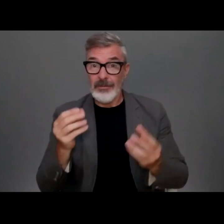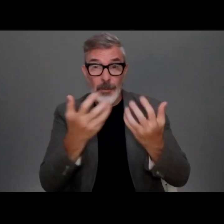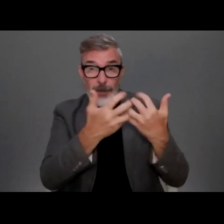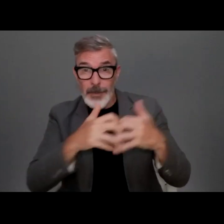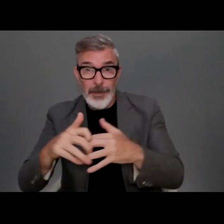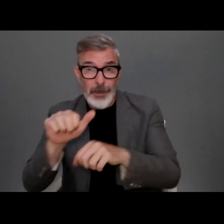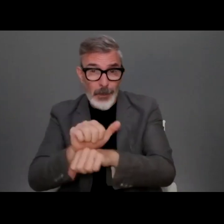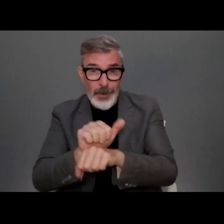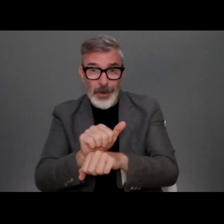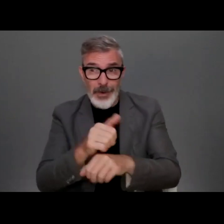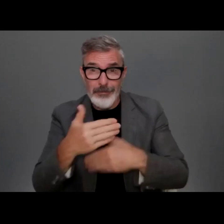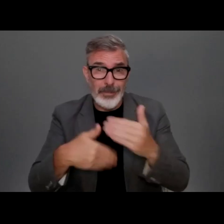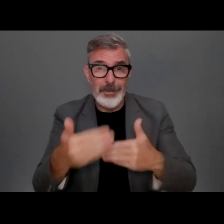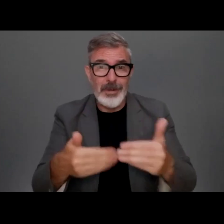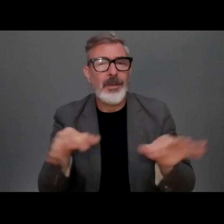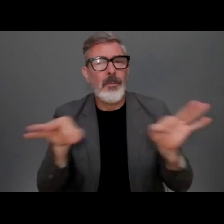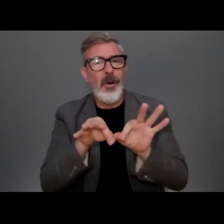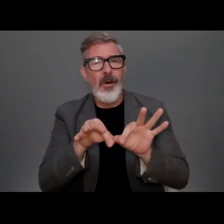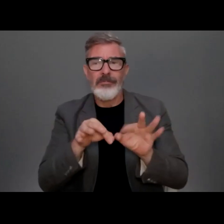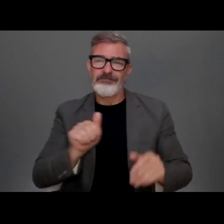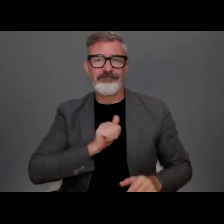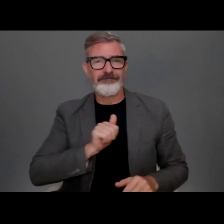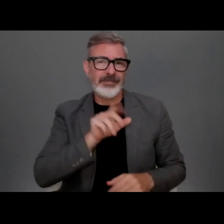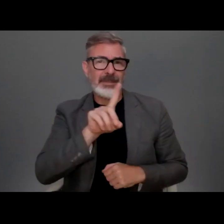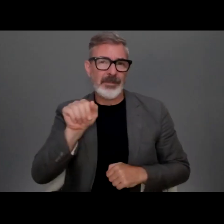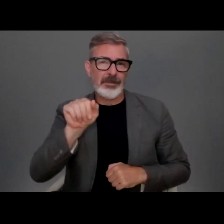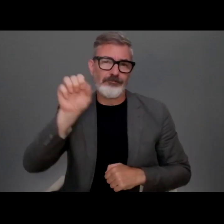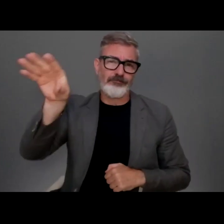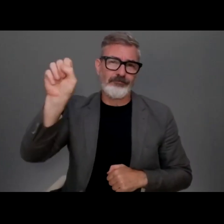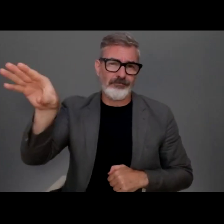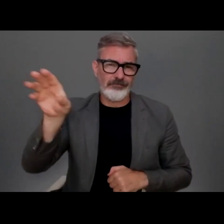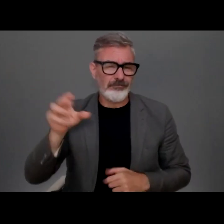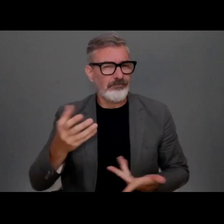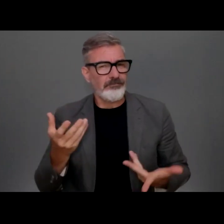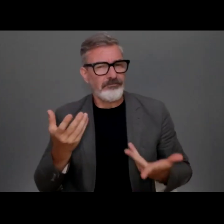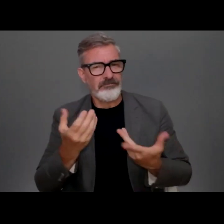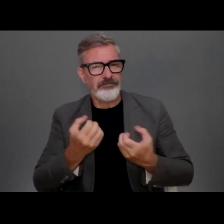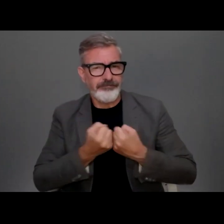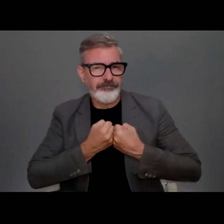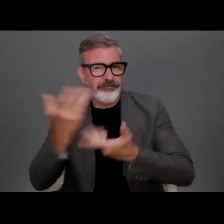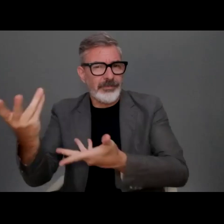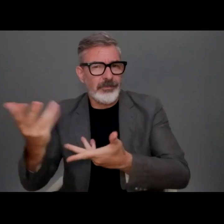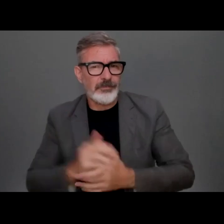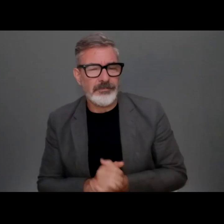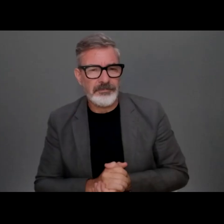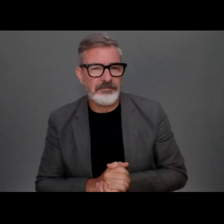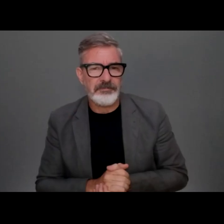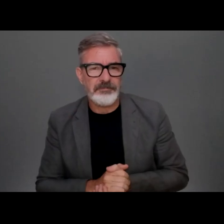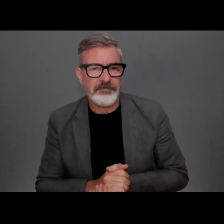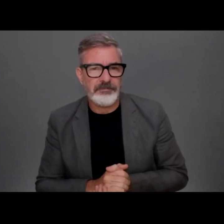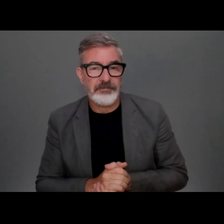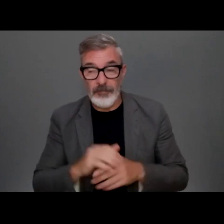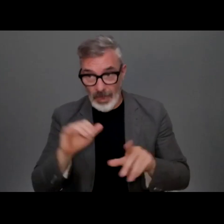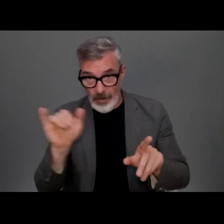It comes down to bringing up the subject and opening for discussion. Another really cool thing that